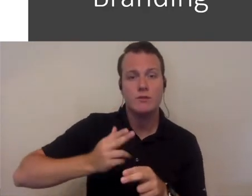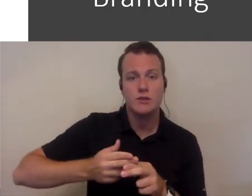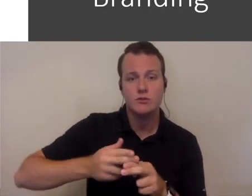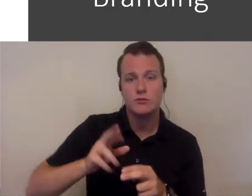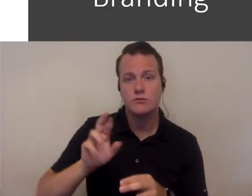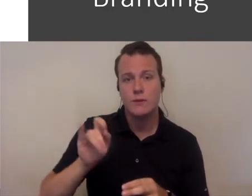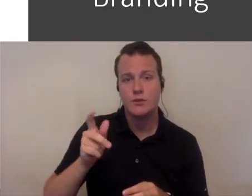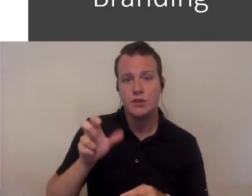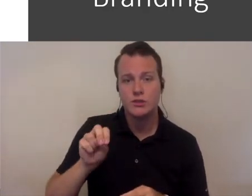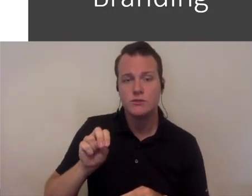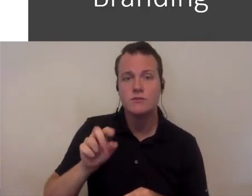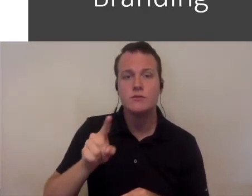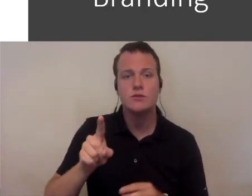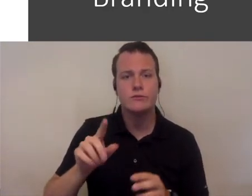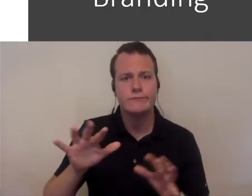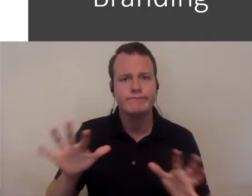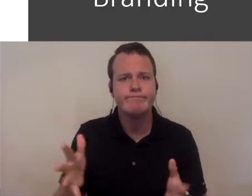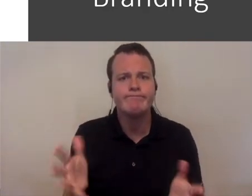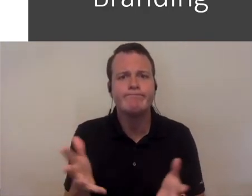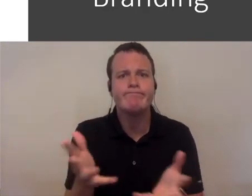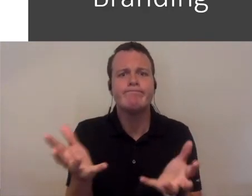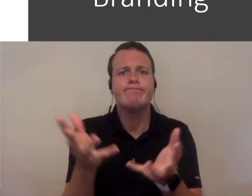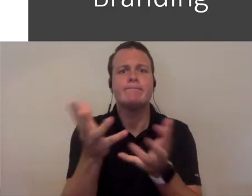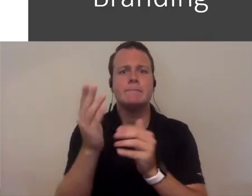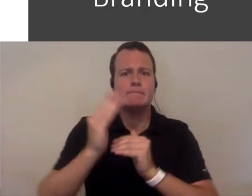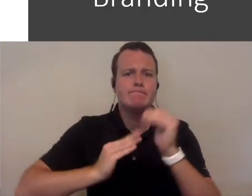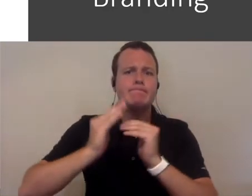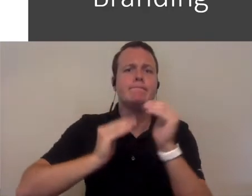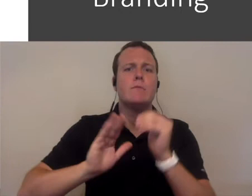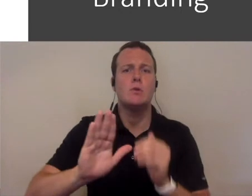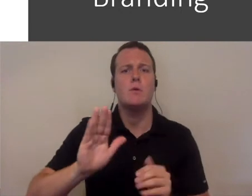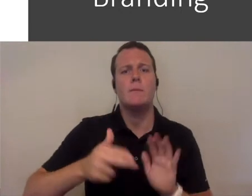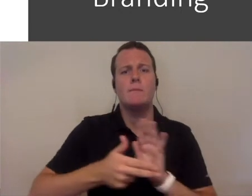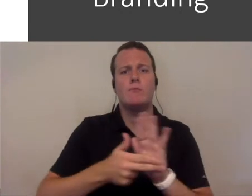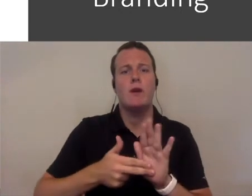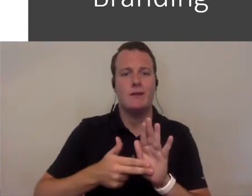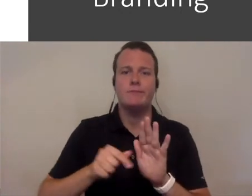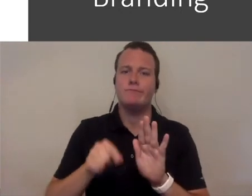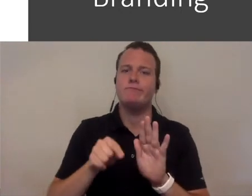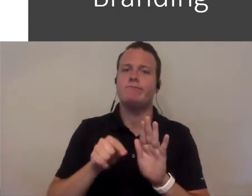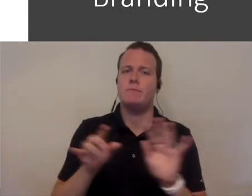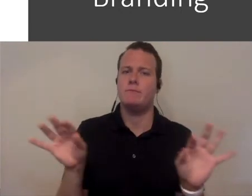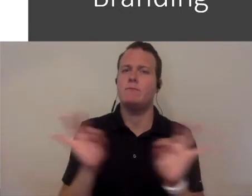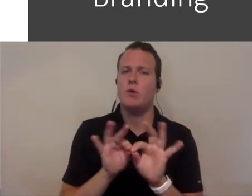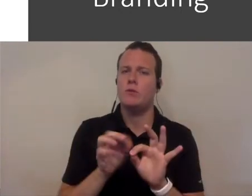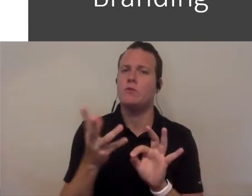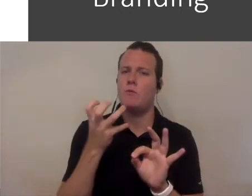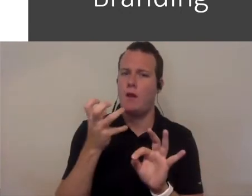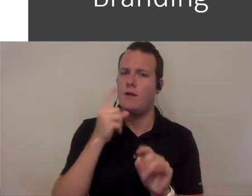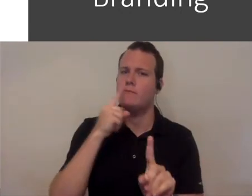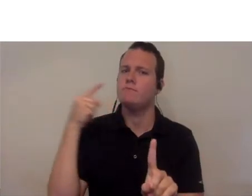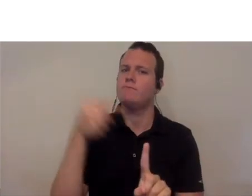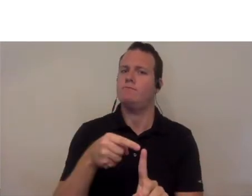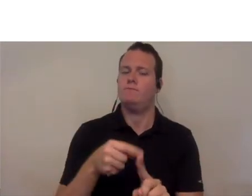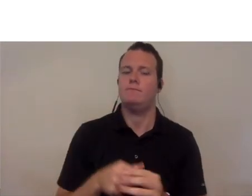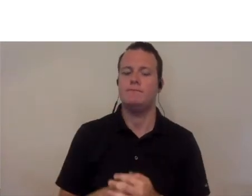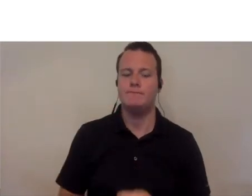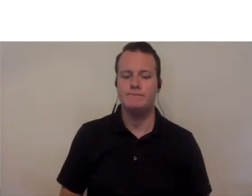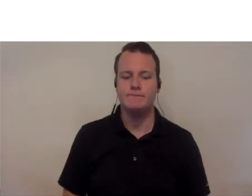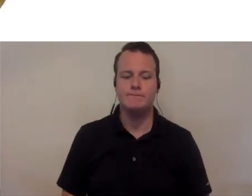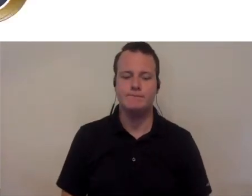you're enhancing your brand. And that's what you want to do. That's what you want to do. Let's go to the next